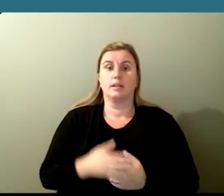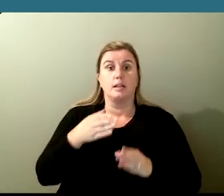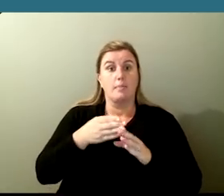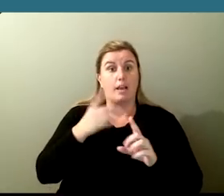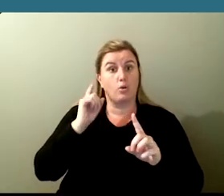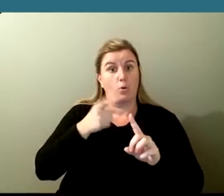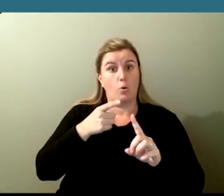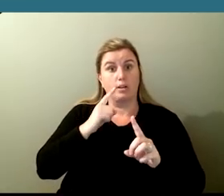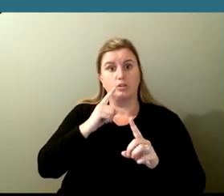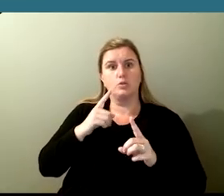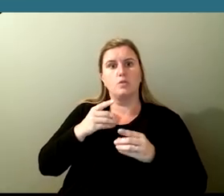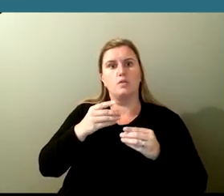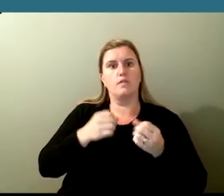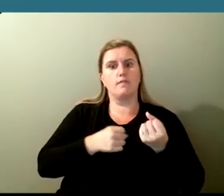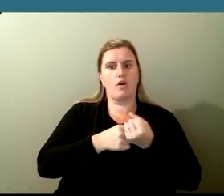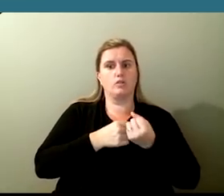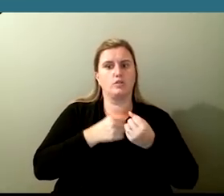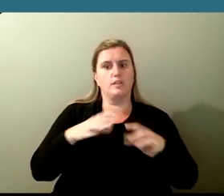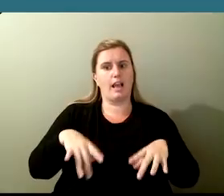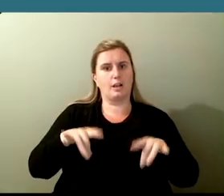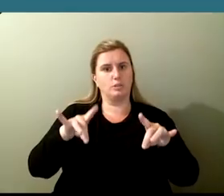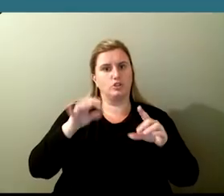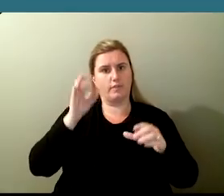kind of training is to foster the acquisition of concepts.